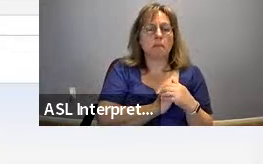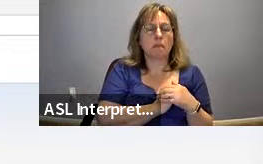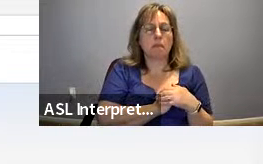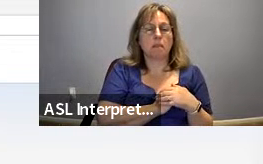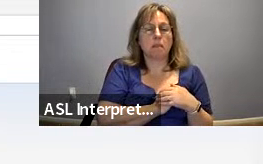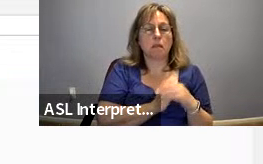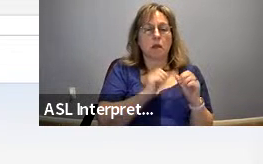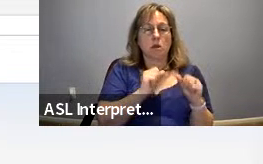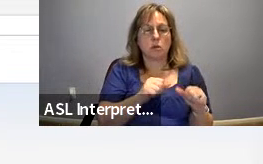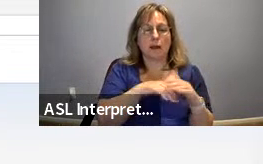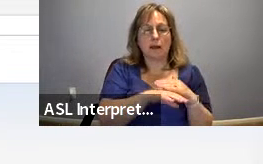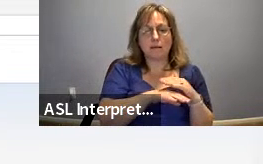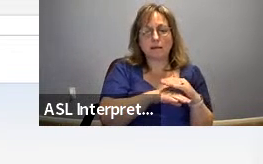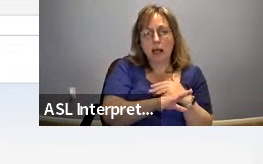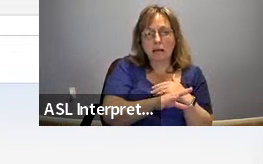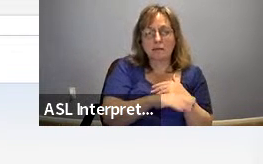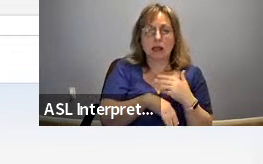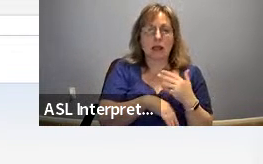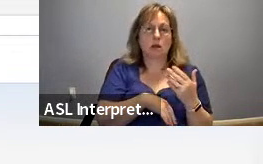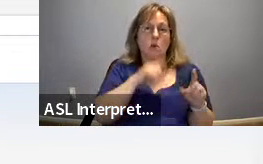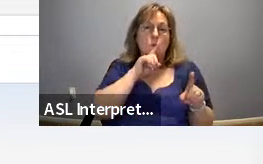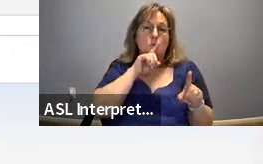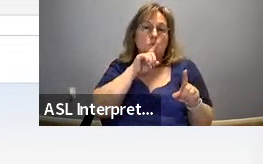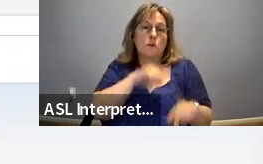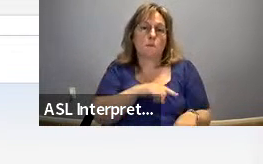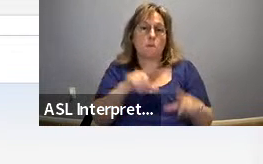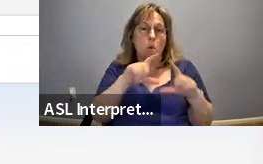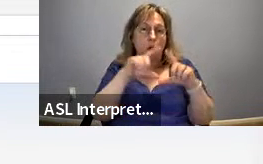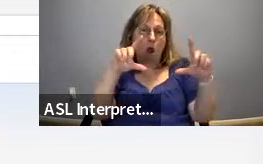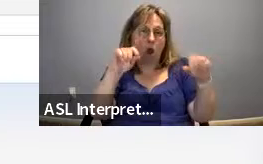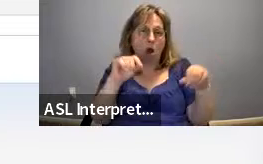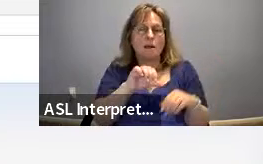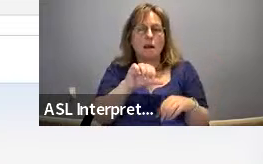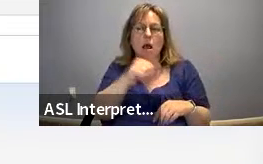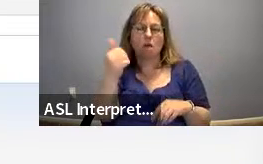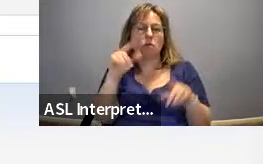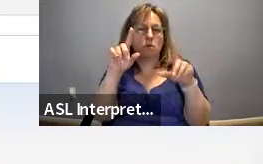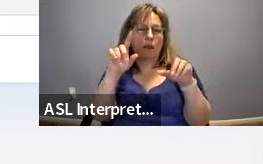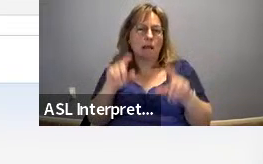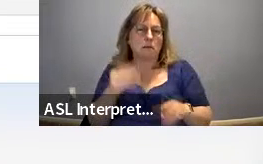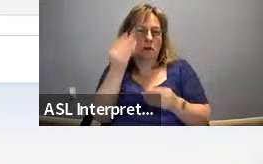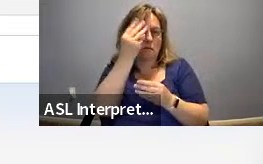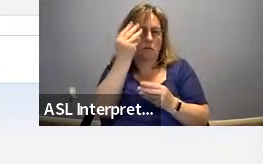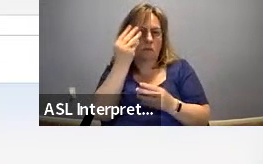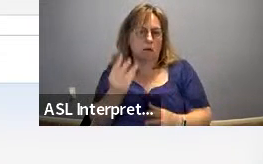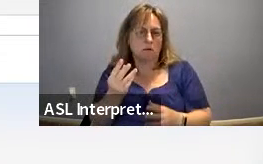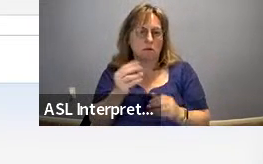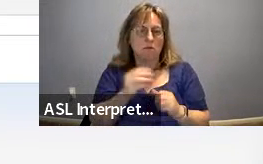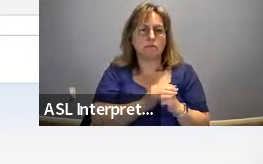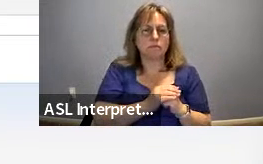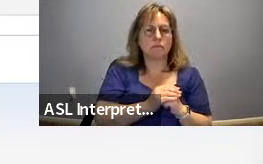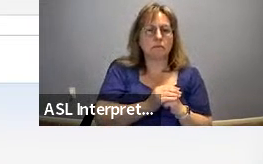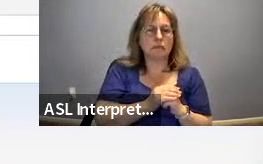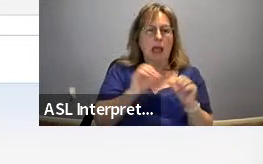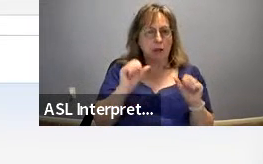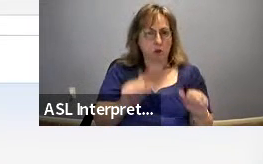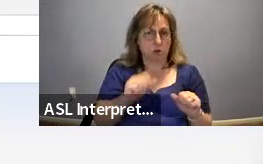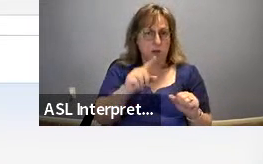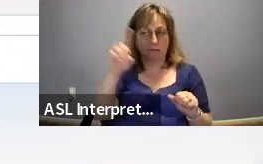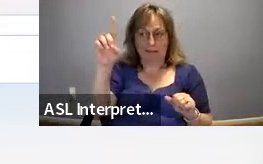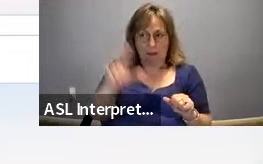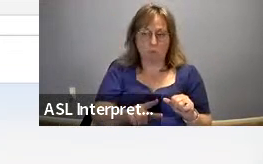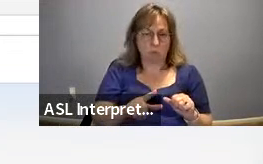You can access report cards and other testing information and download that information to your own local machines.